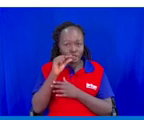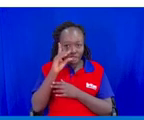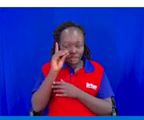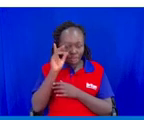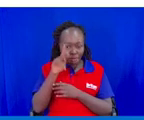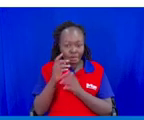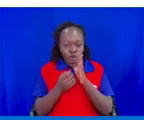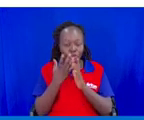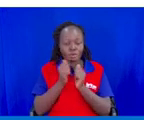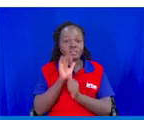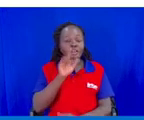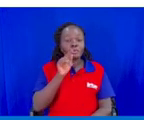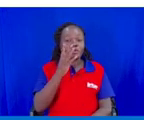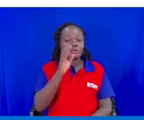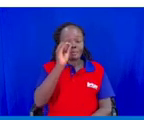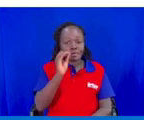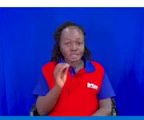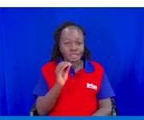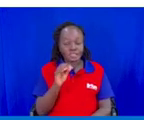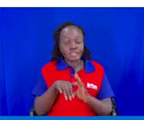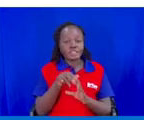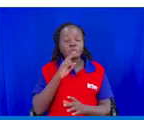by 5.4% in the year